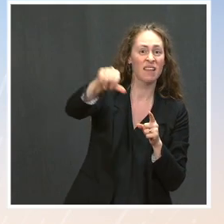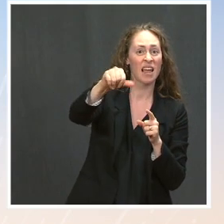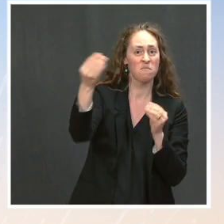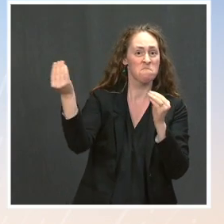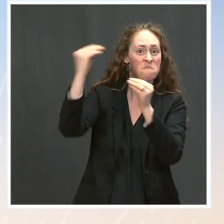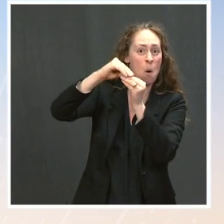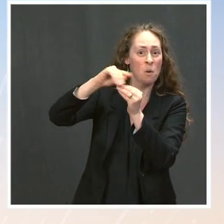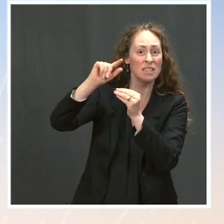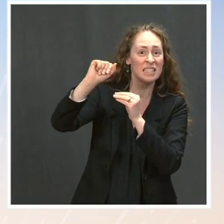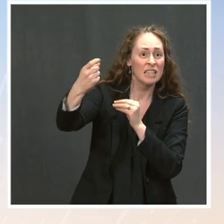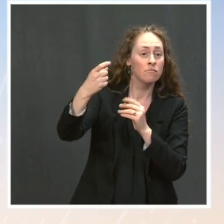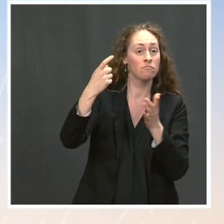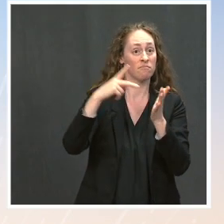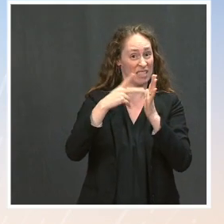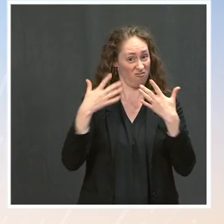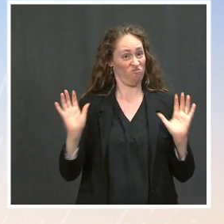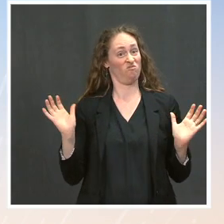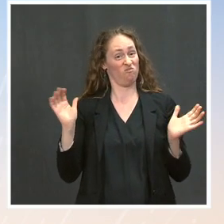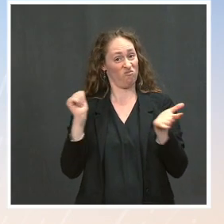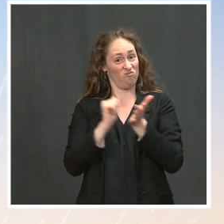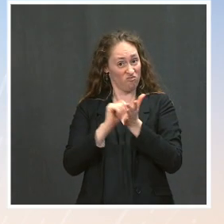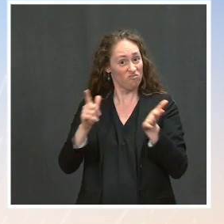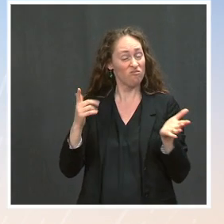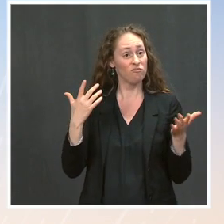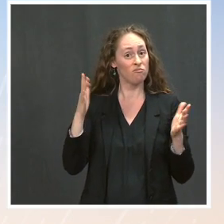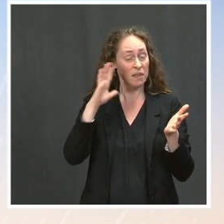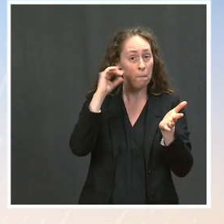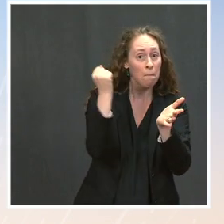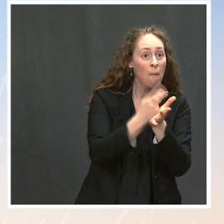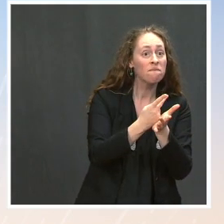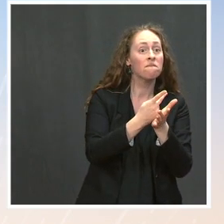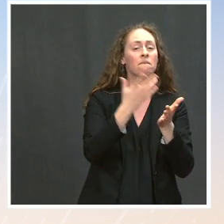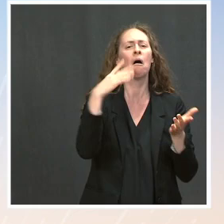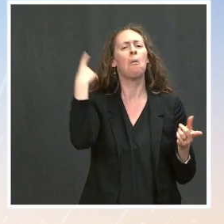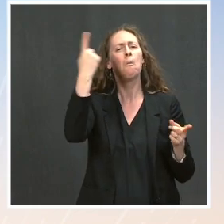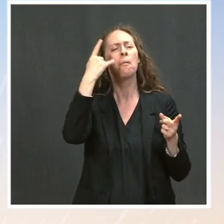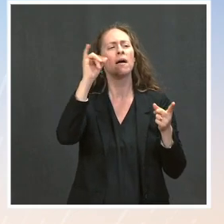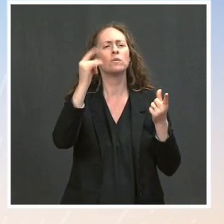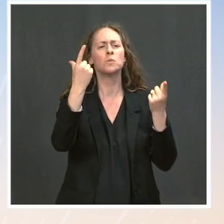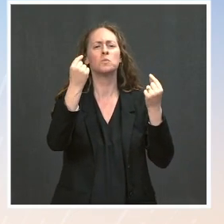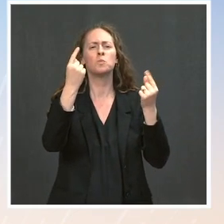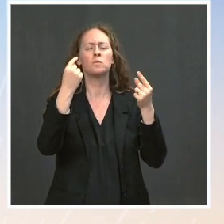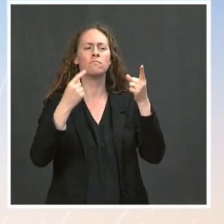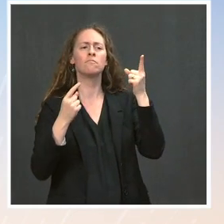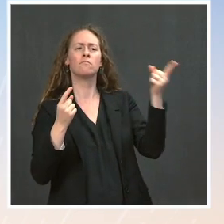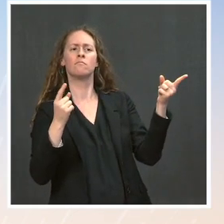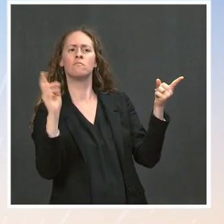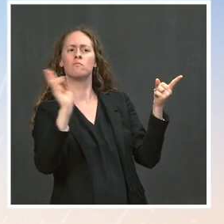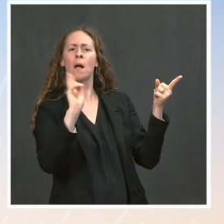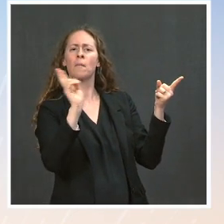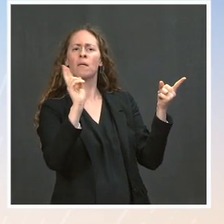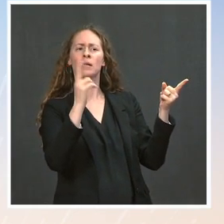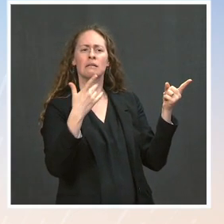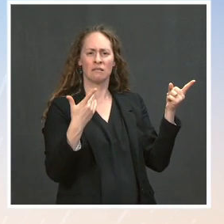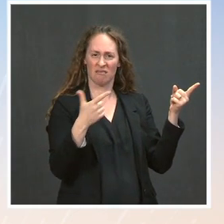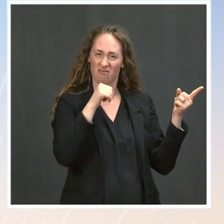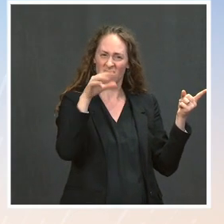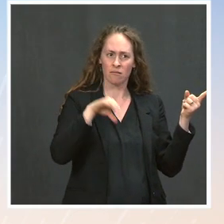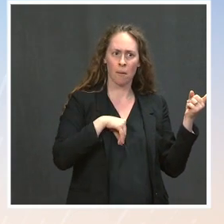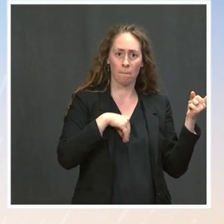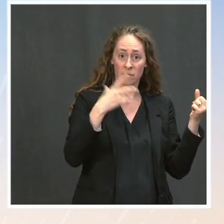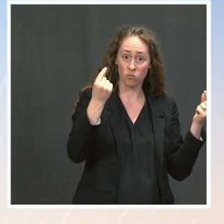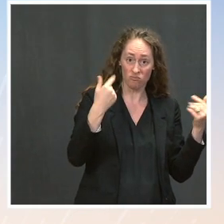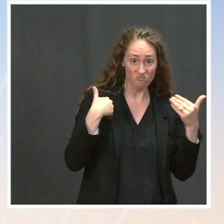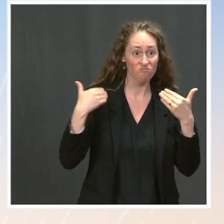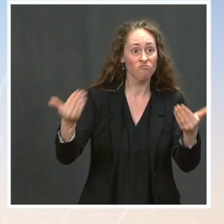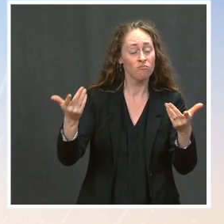the Hill? The Republicans are screaming that it is not a good proposal. There's even some concerns in Democratic circles. Like, how do you